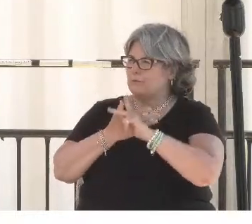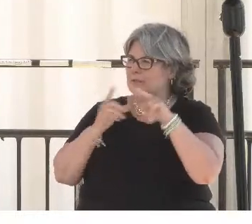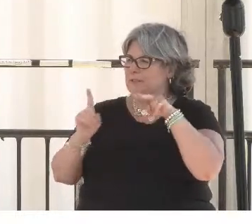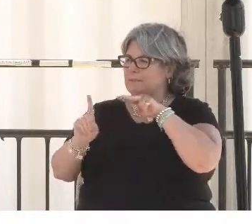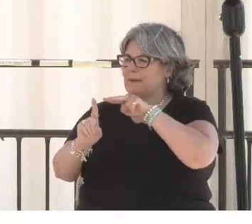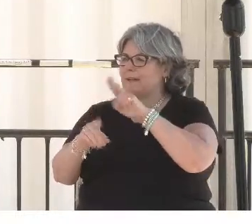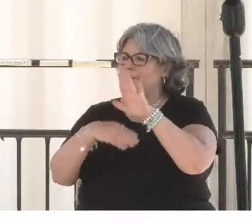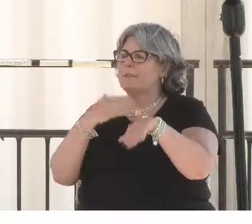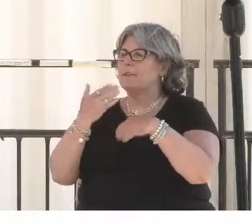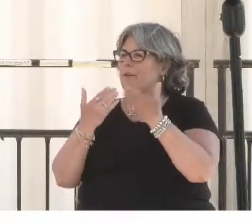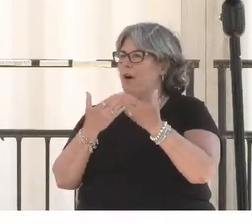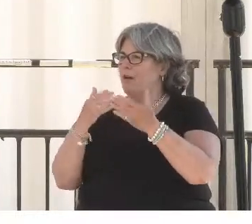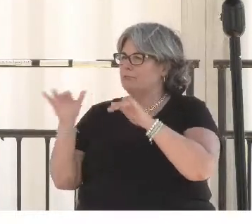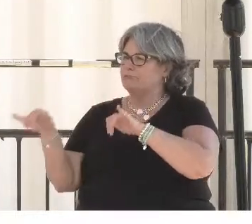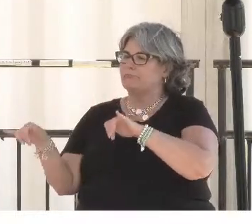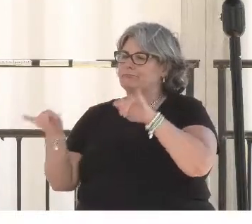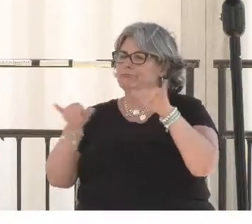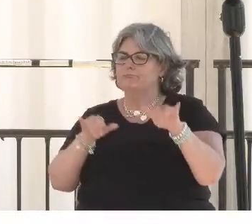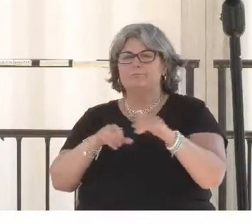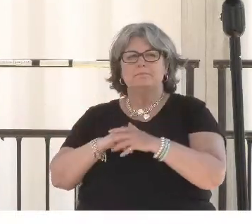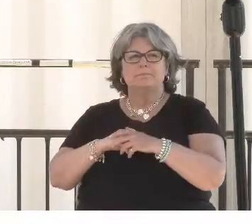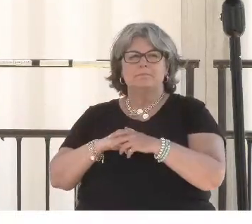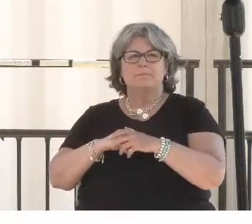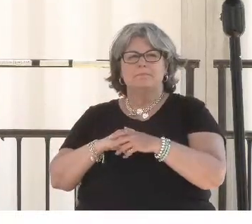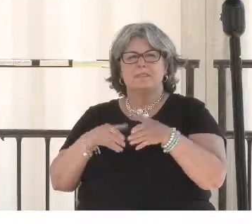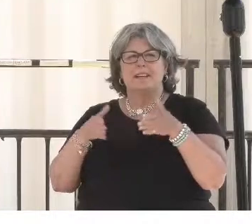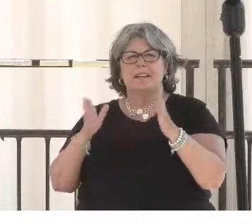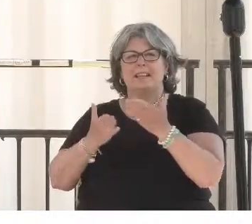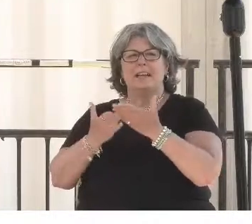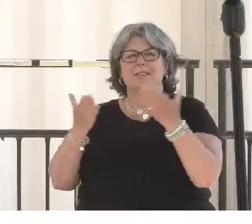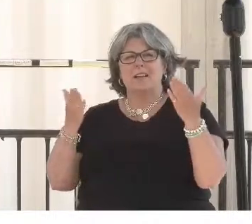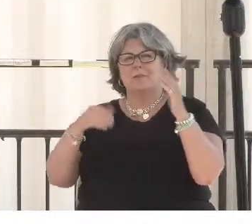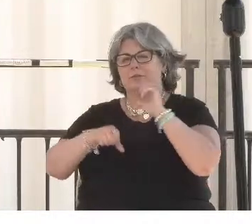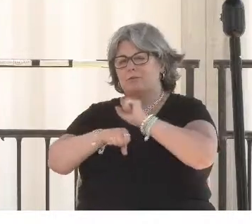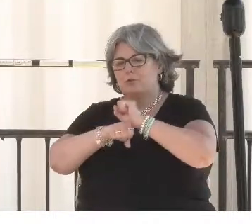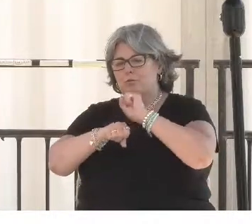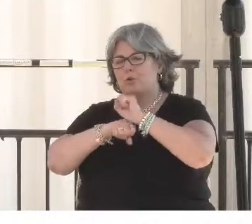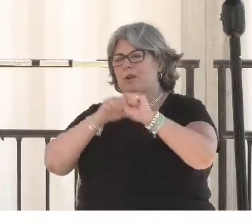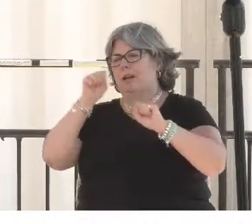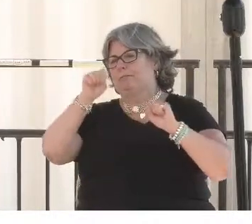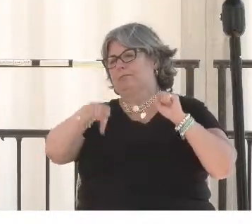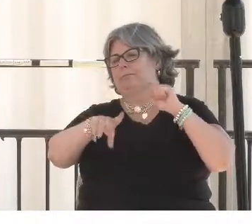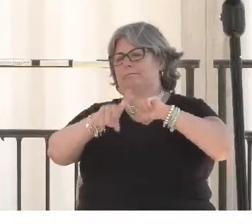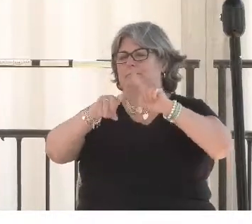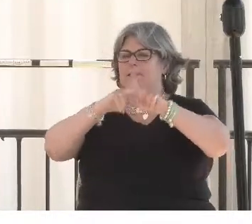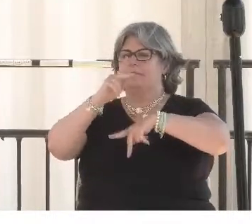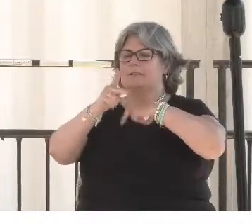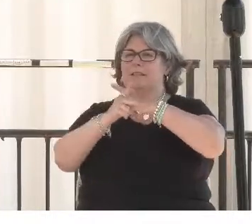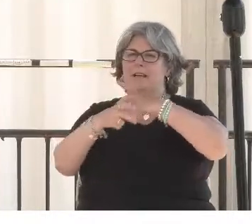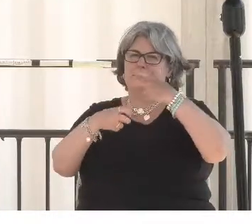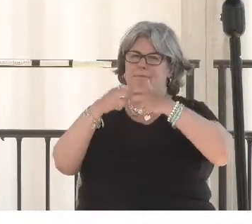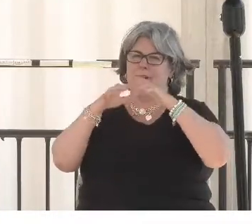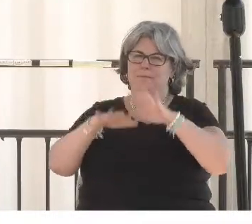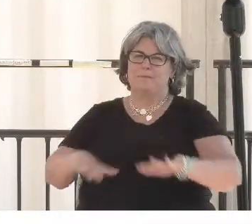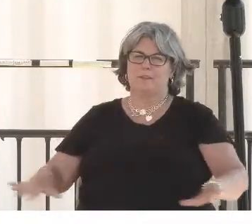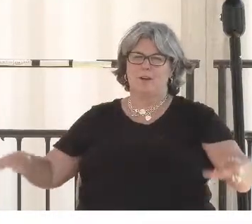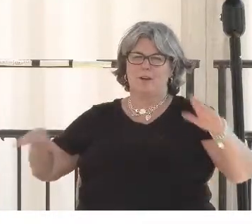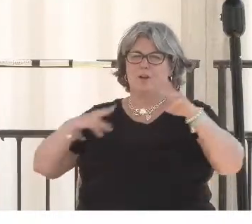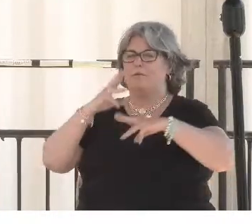these problems are really similar. And that allows us to work and have impact in very different type of problems around the